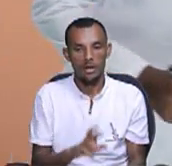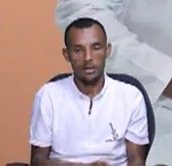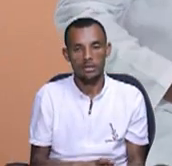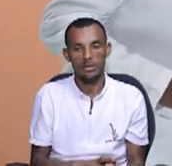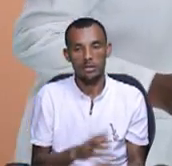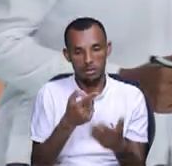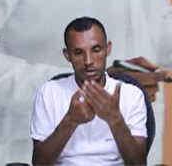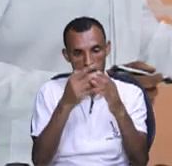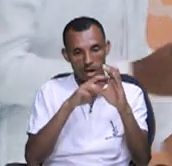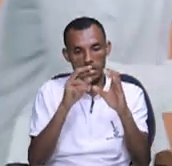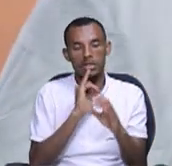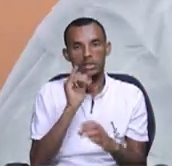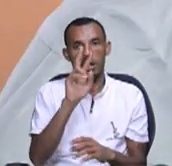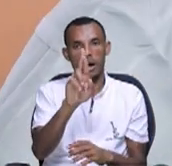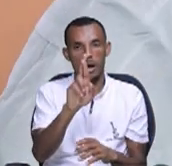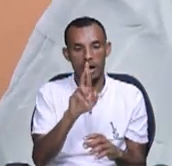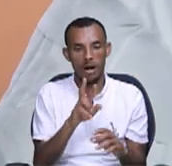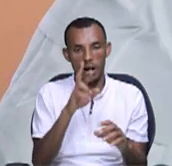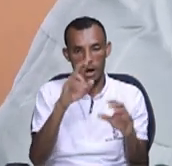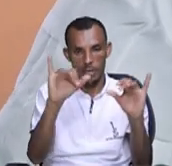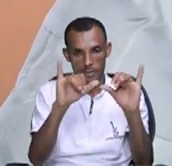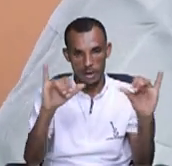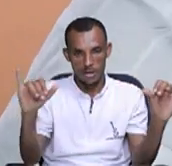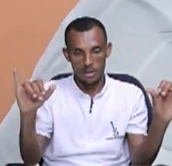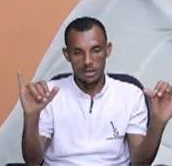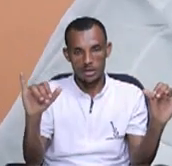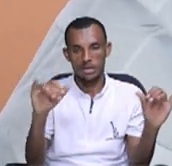This radius is r. Therefore, radian measures of